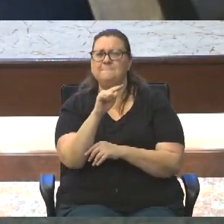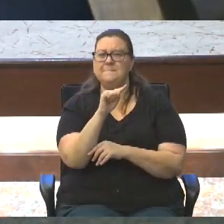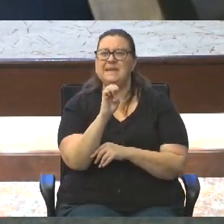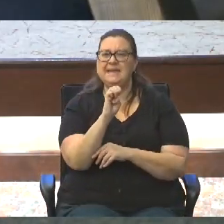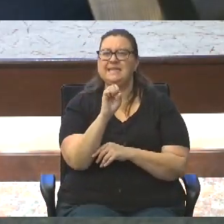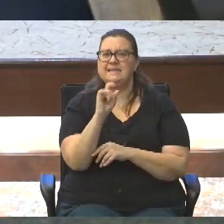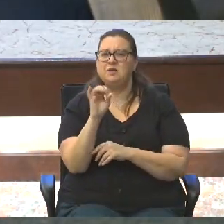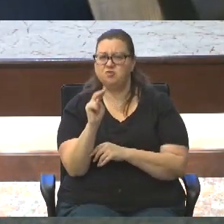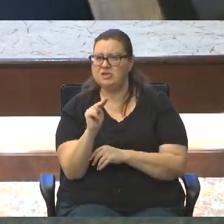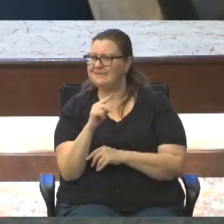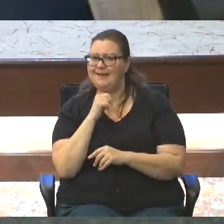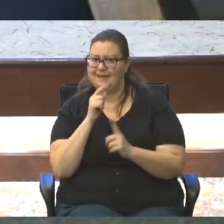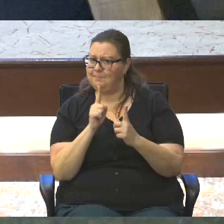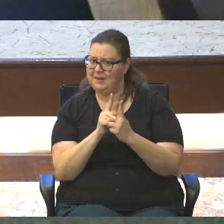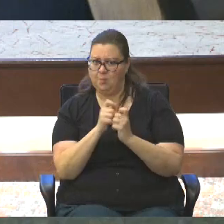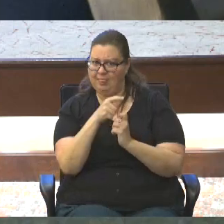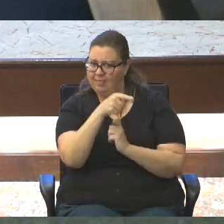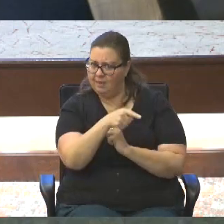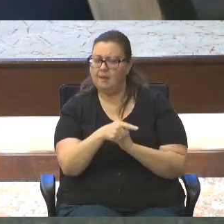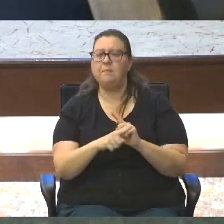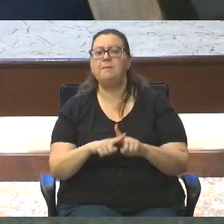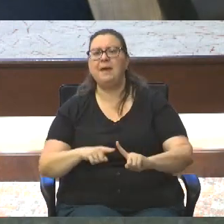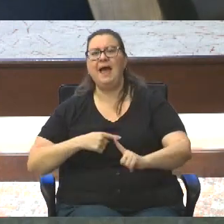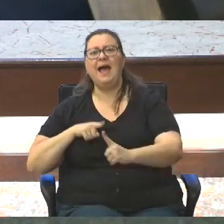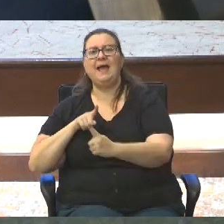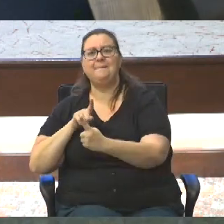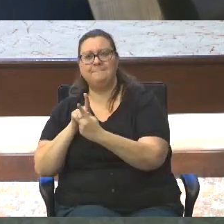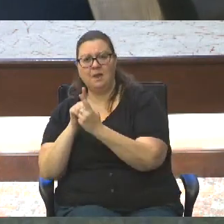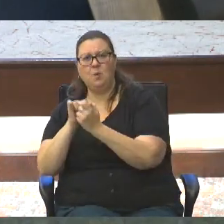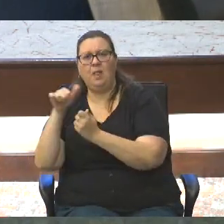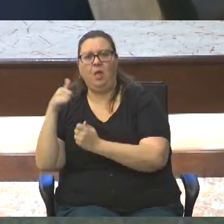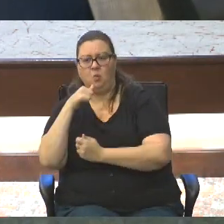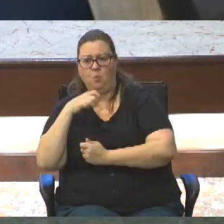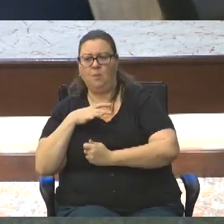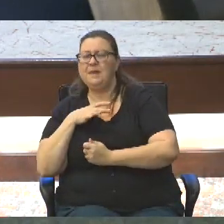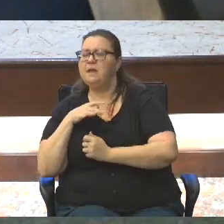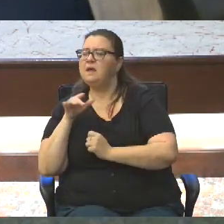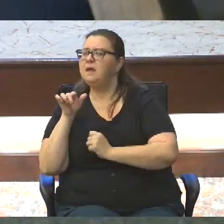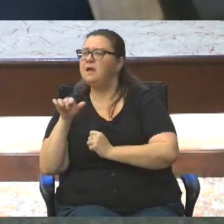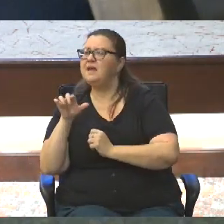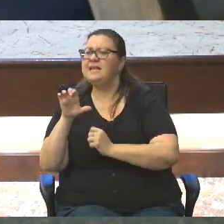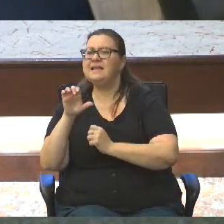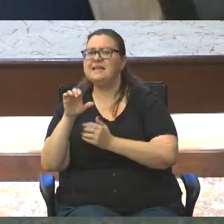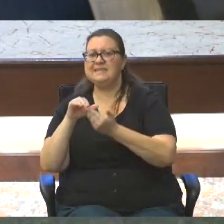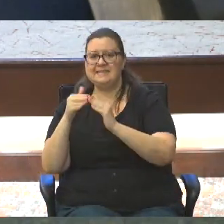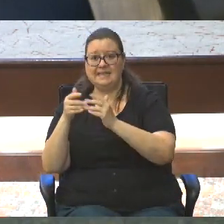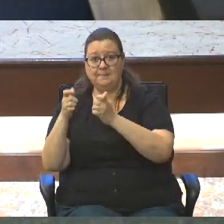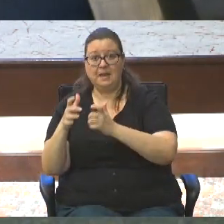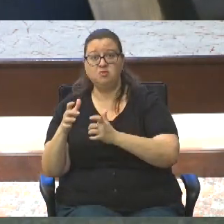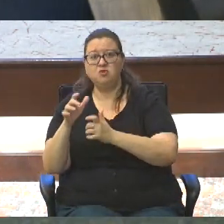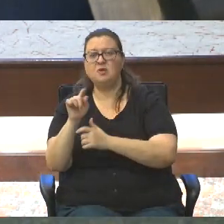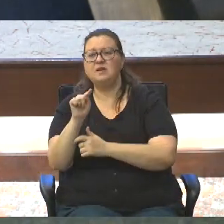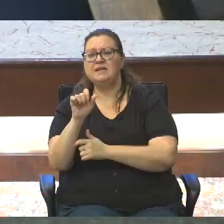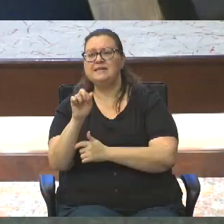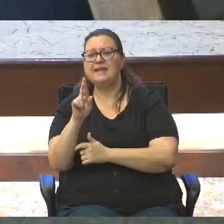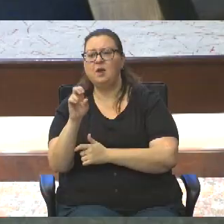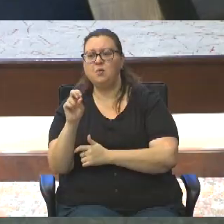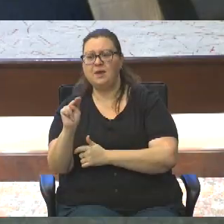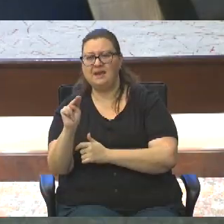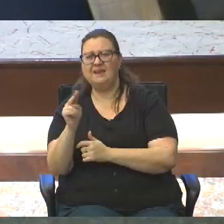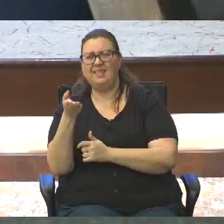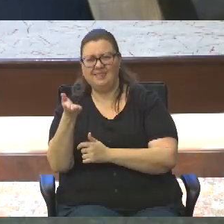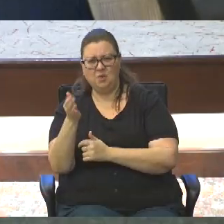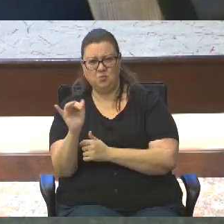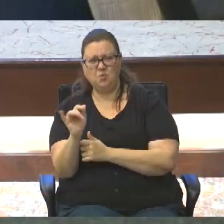met with Lance Gooden from Dallas, and there was the city manager of Terrell there,